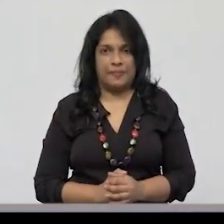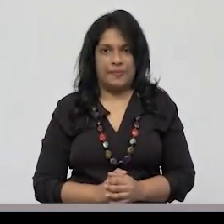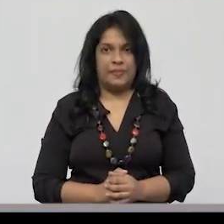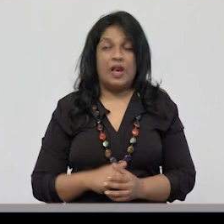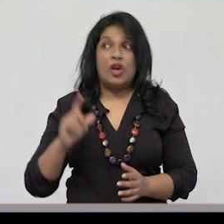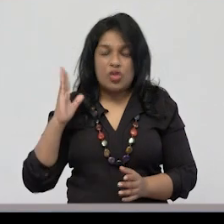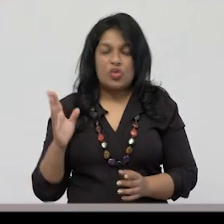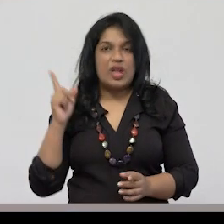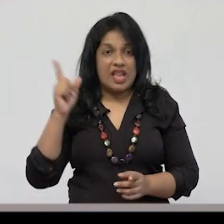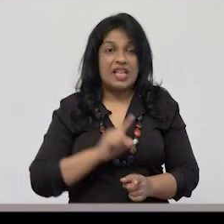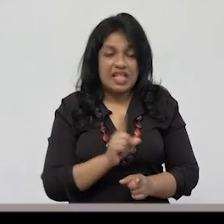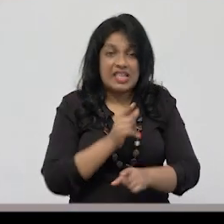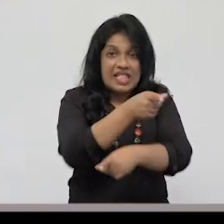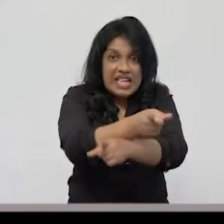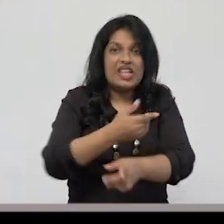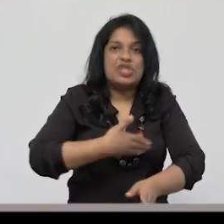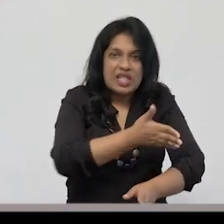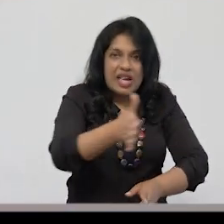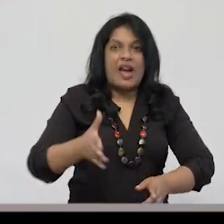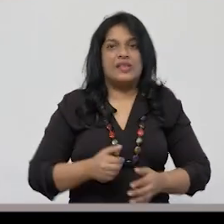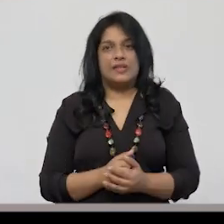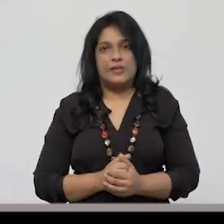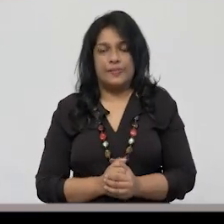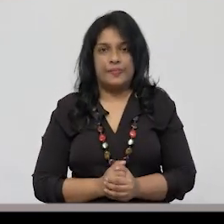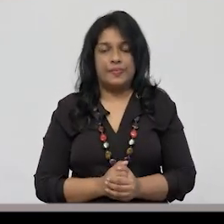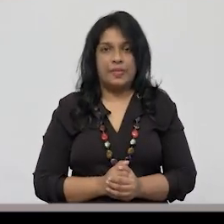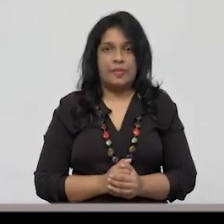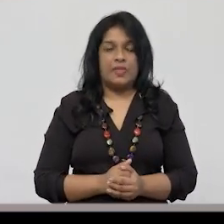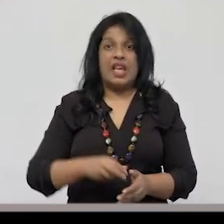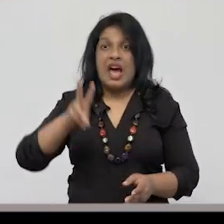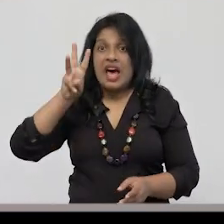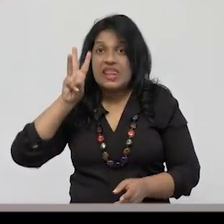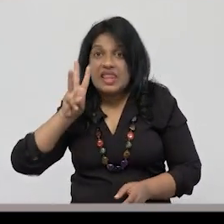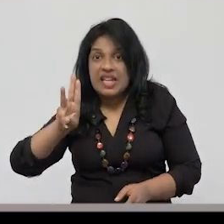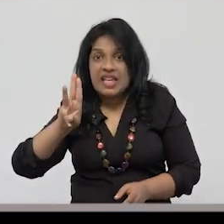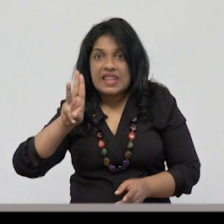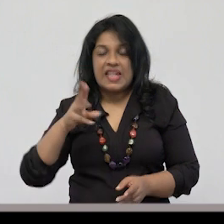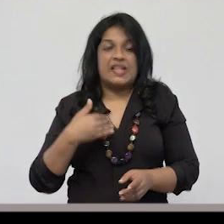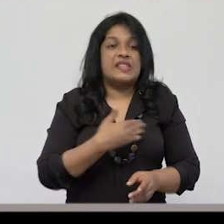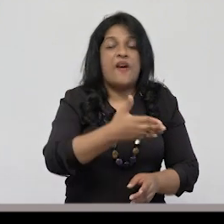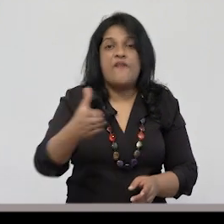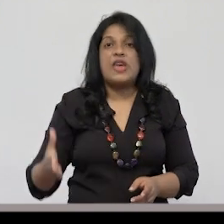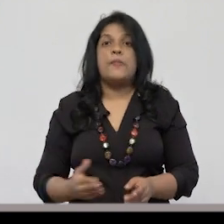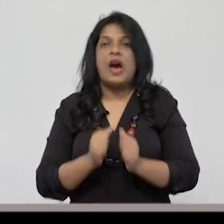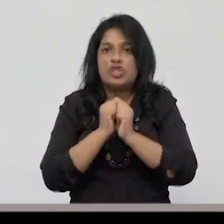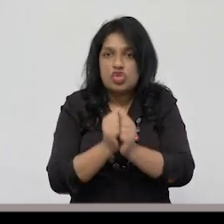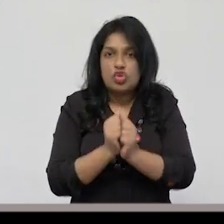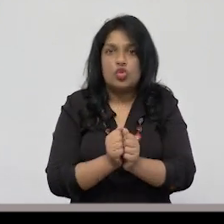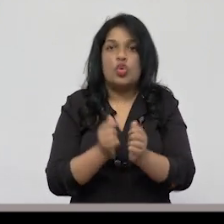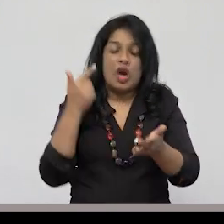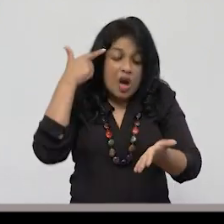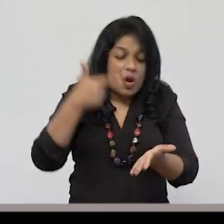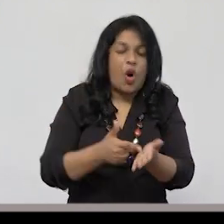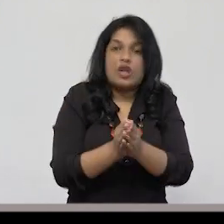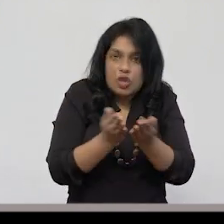first, right? What are the 3 things? Come, then take, and learn. If you do